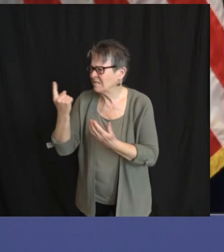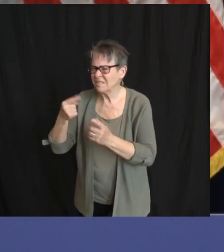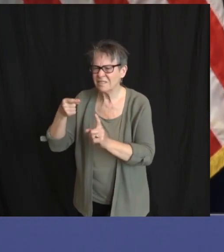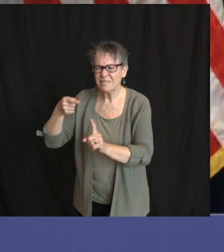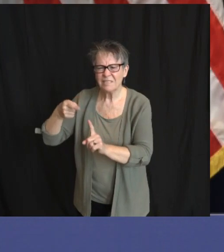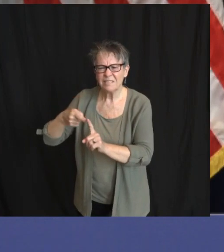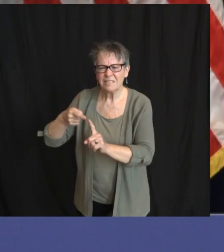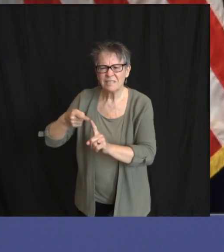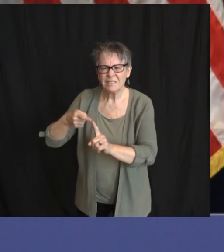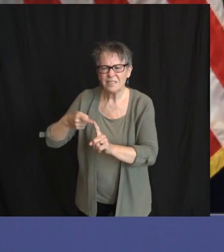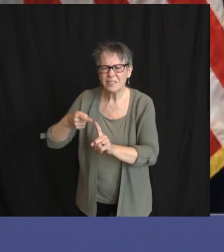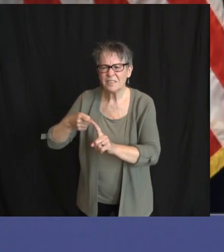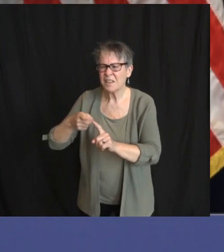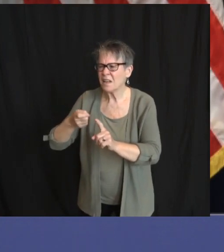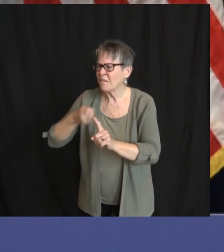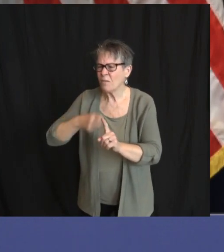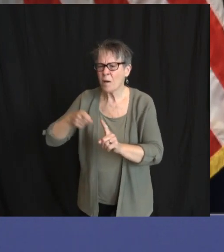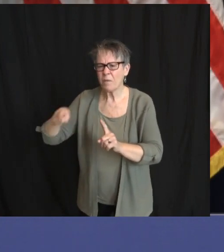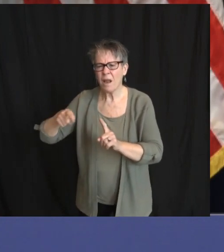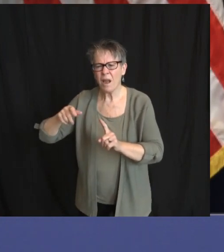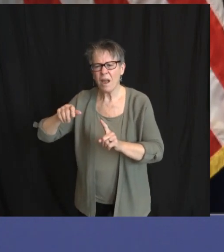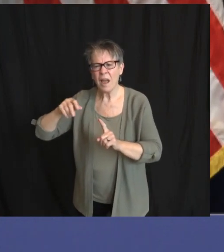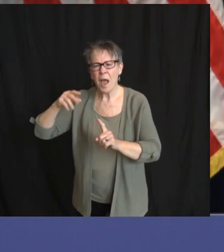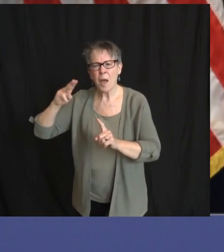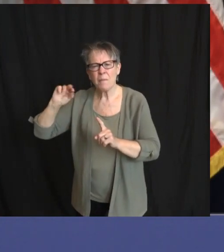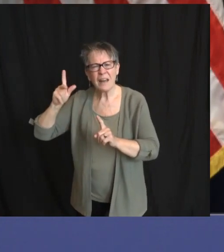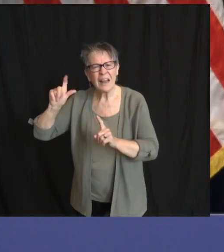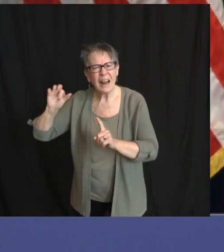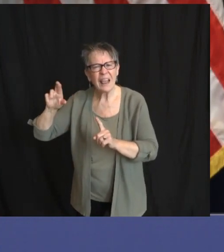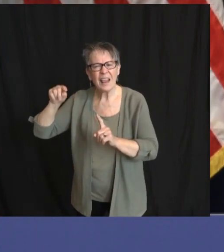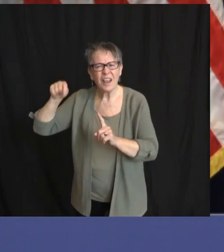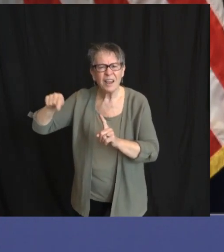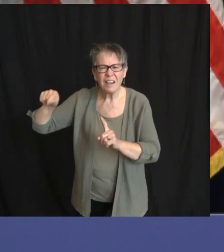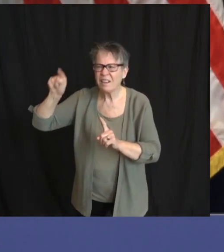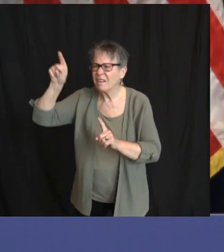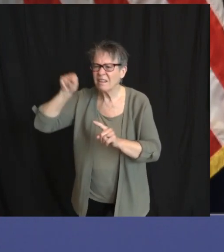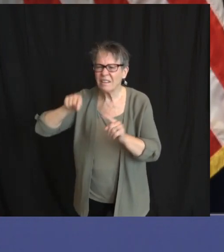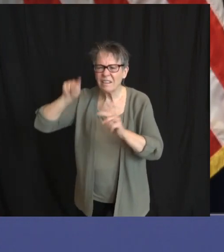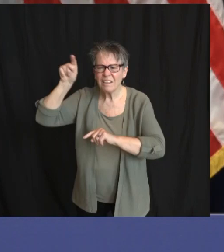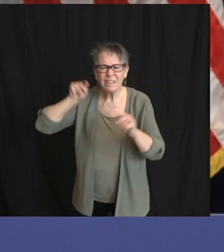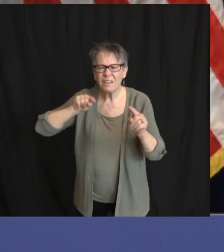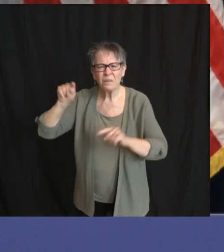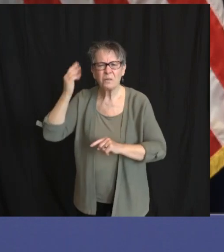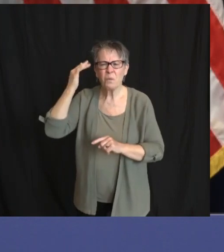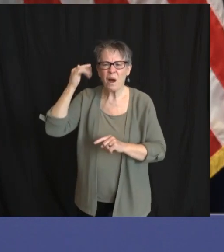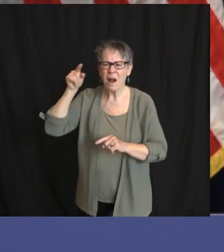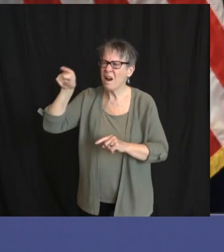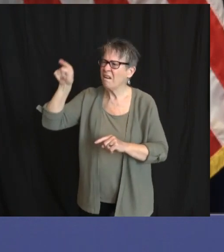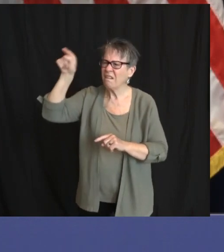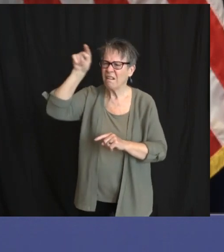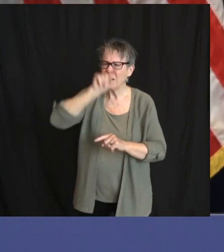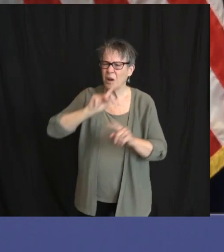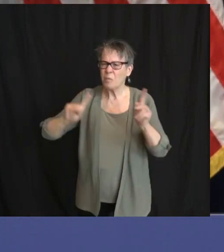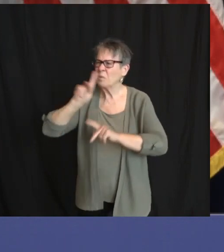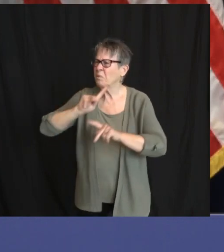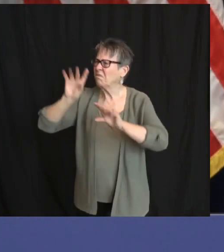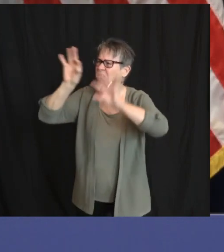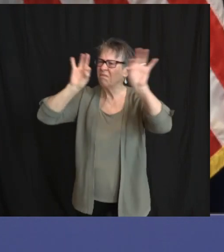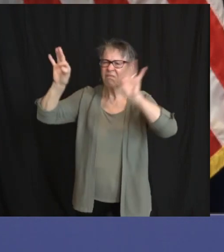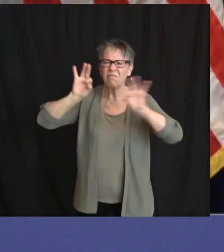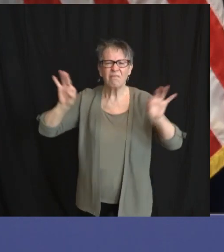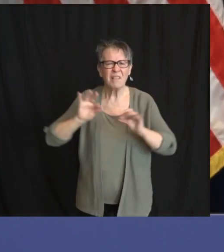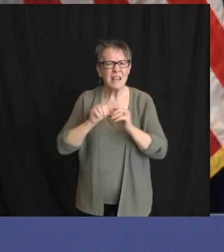and Hackensack Meridian, as well as any of the state chambers or local business associations. Why is that?